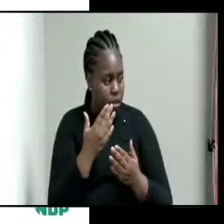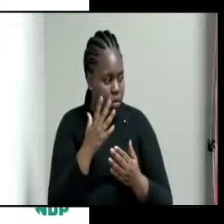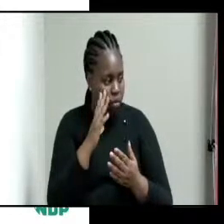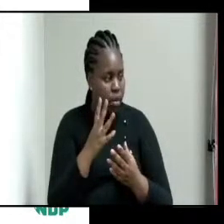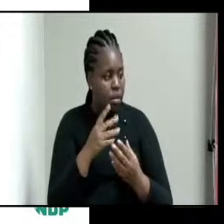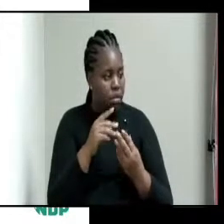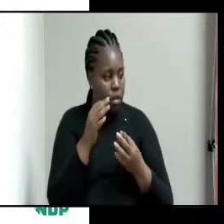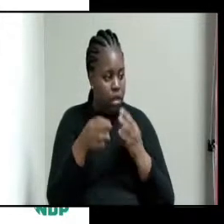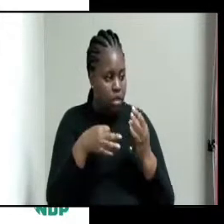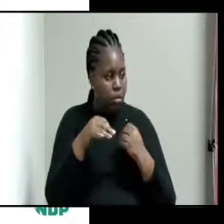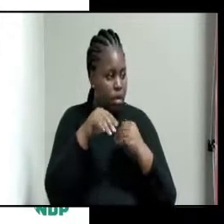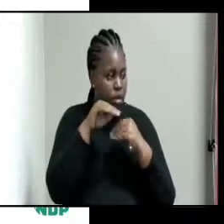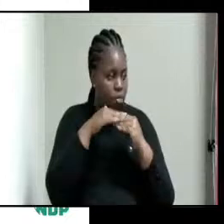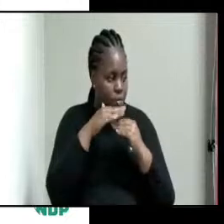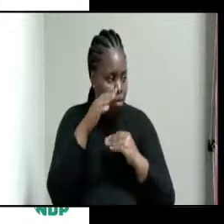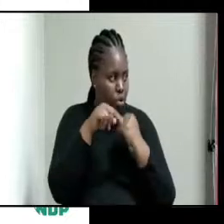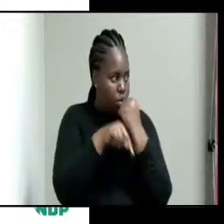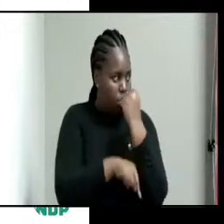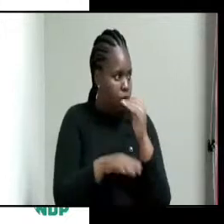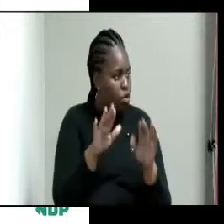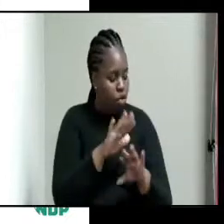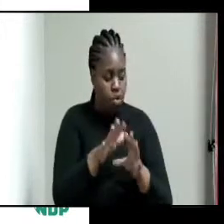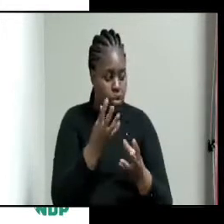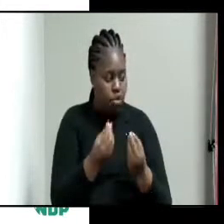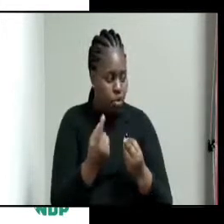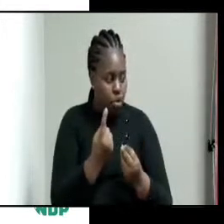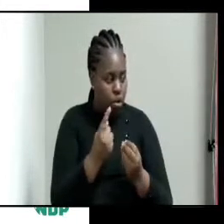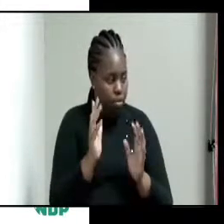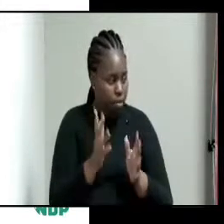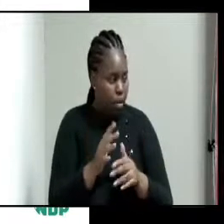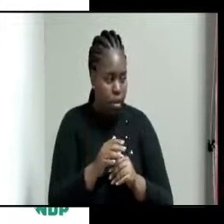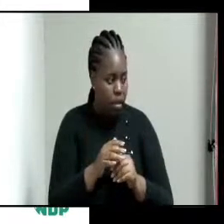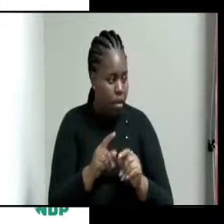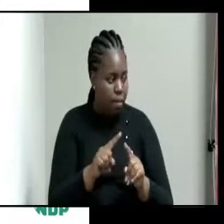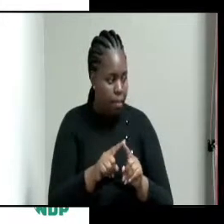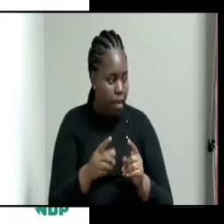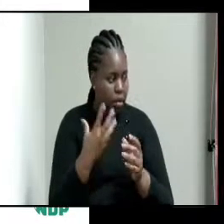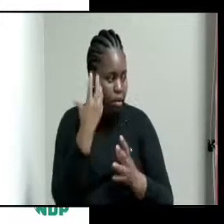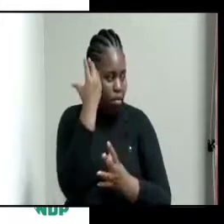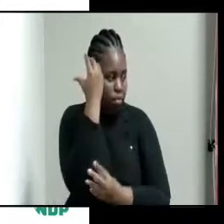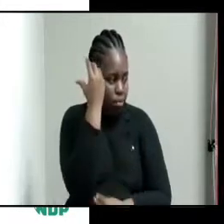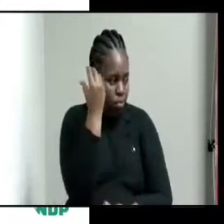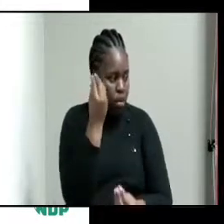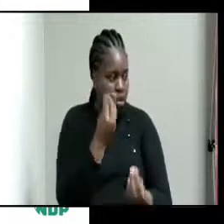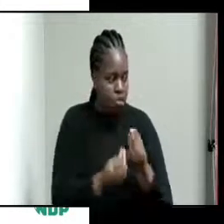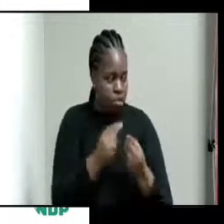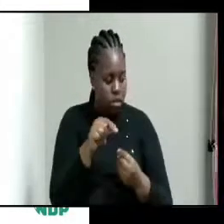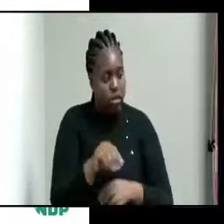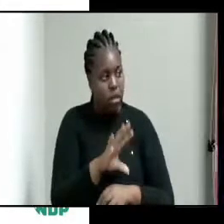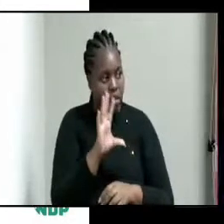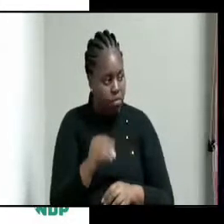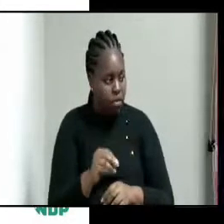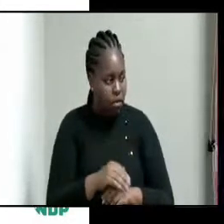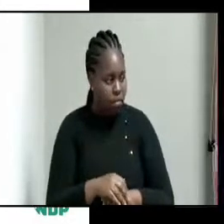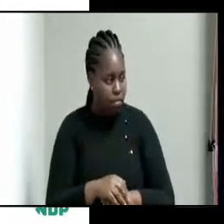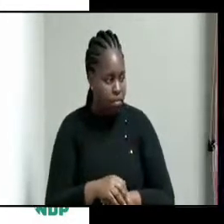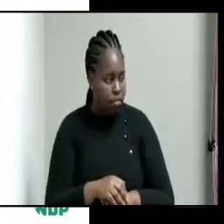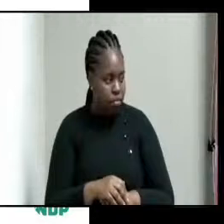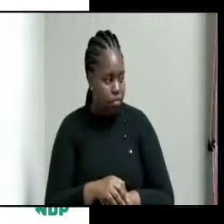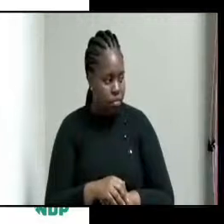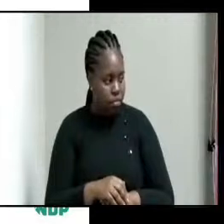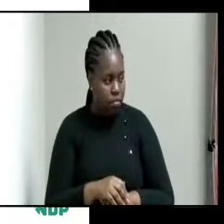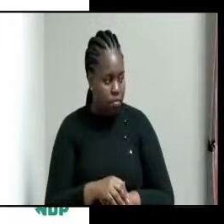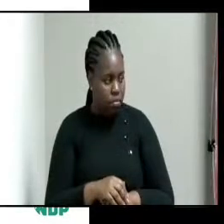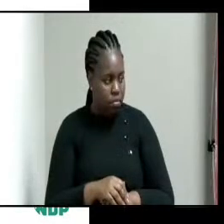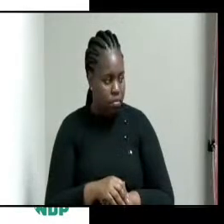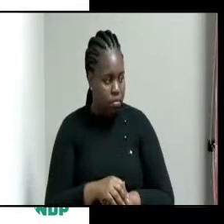more deeper. It will not only be children, but looking at poor children in South Africa. So